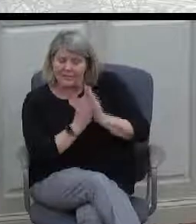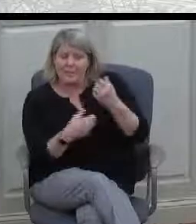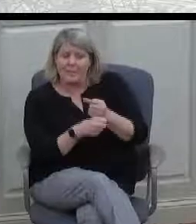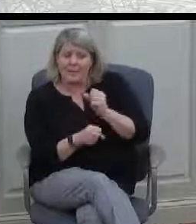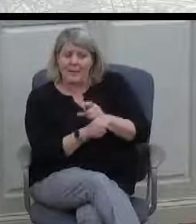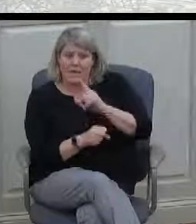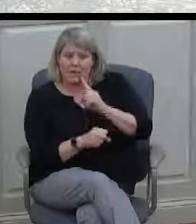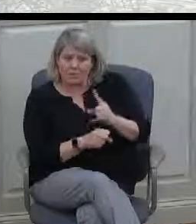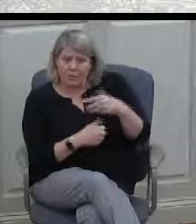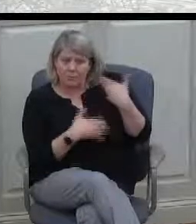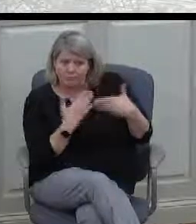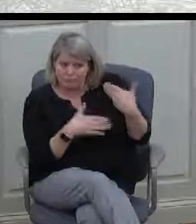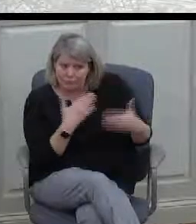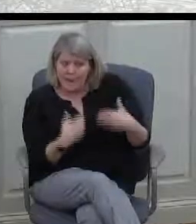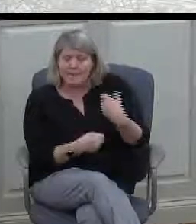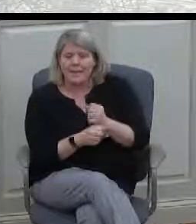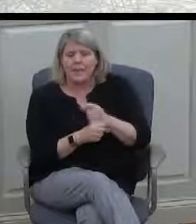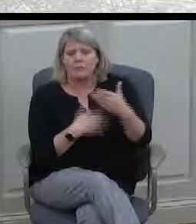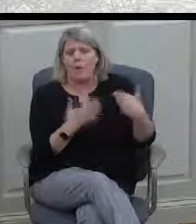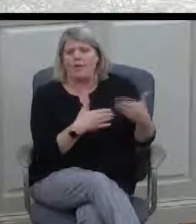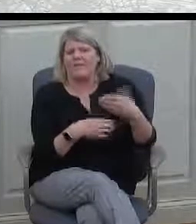keep moving progress forward.